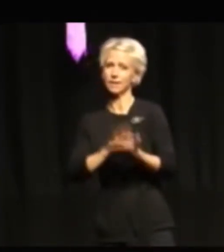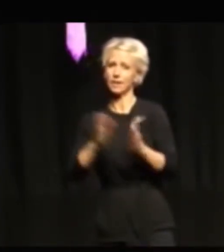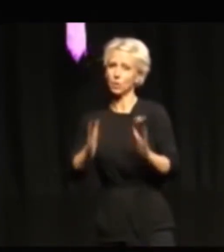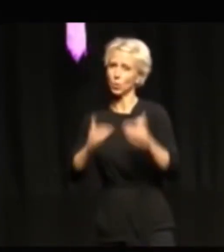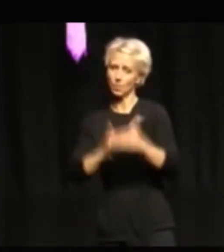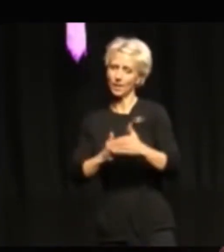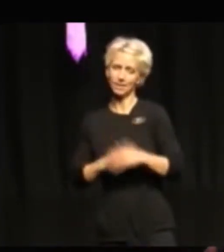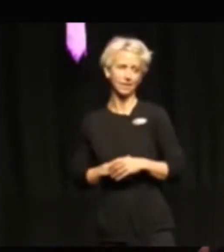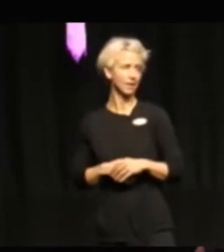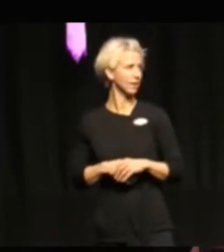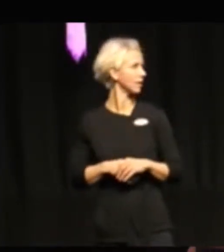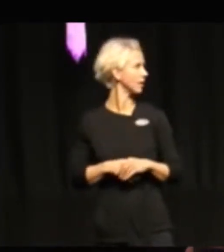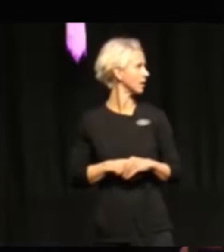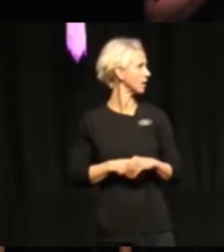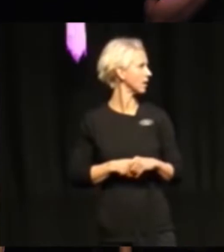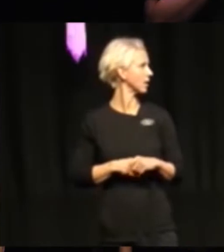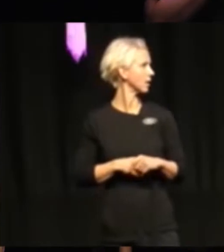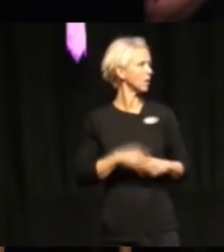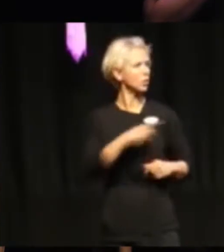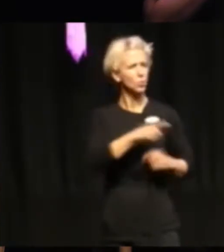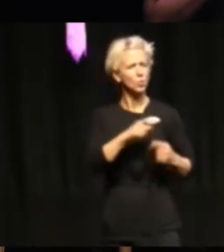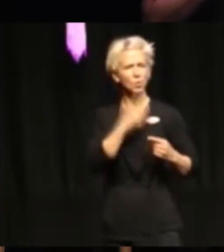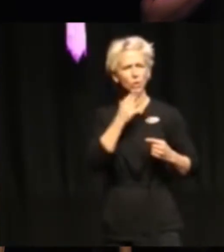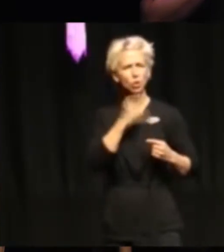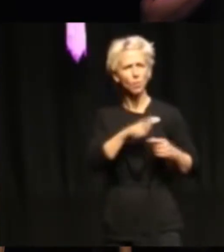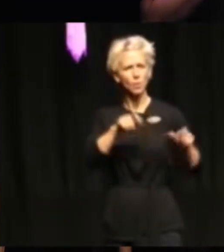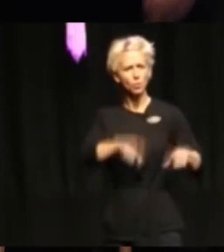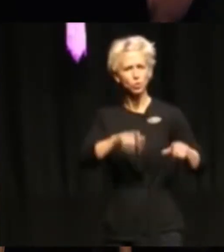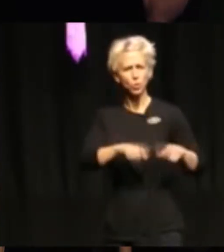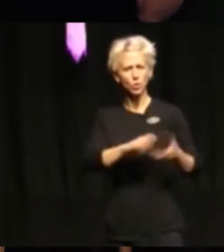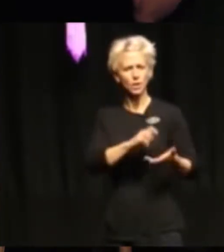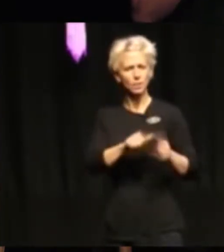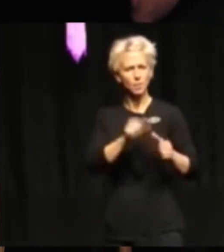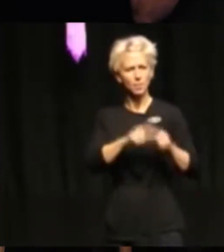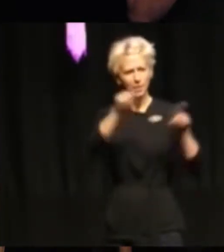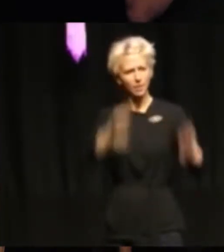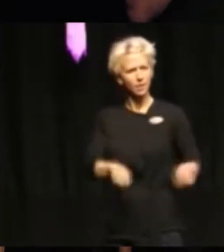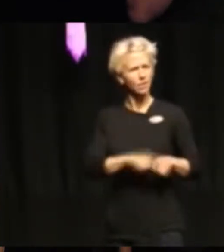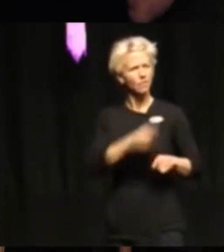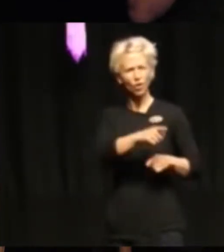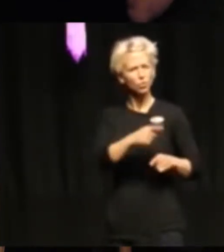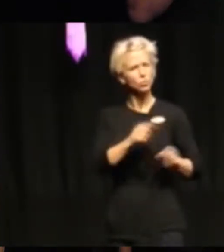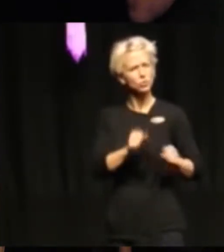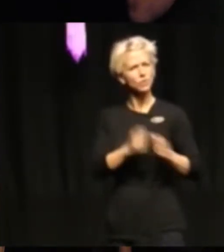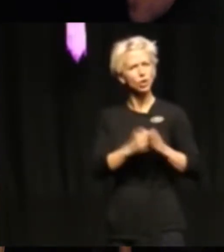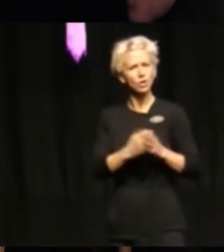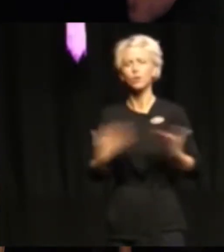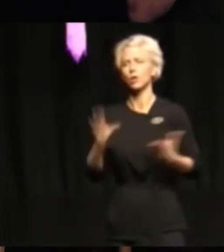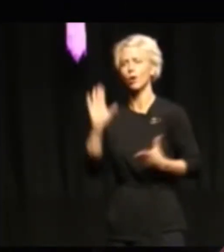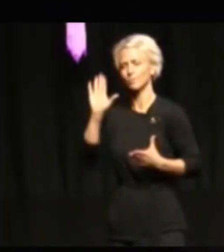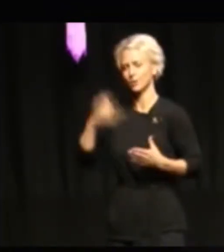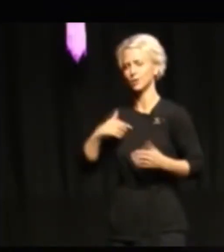just ask you to clarify, because optional protocol Yes, is not really... I'm getting there. Okay, thank you. It's